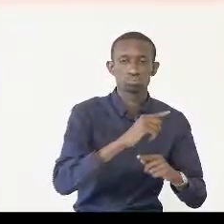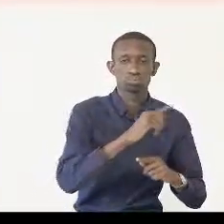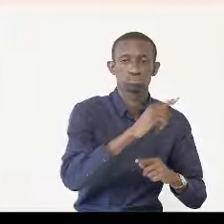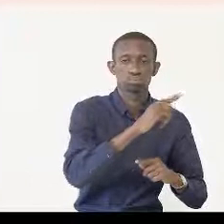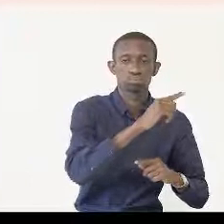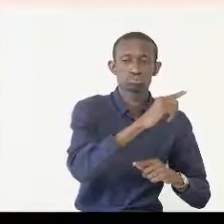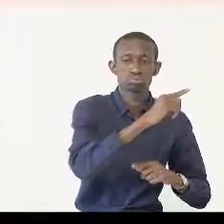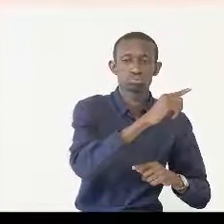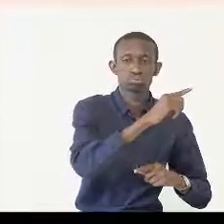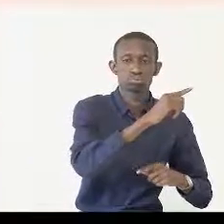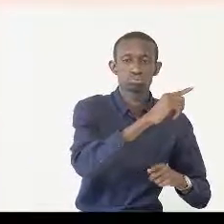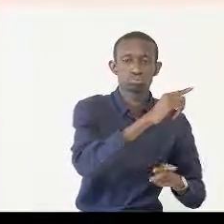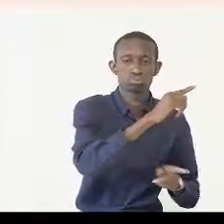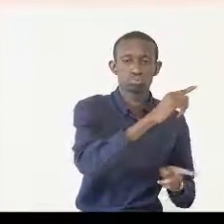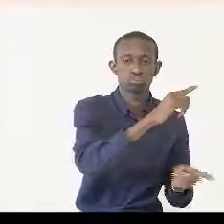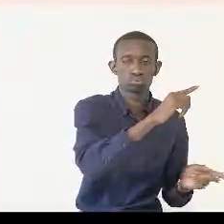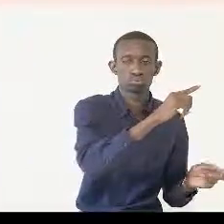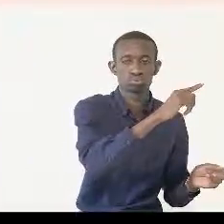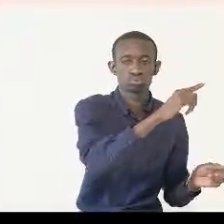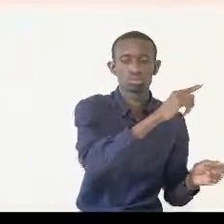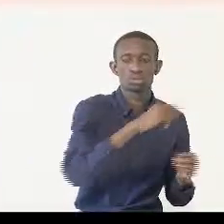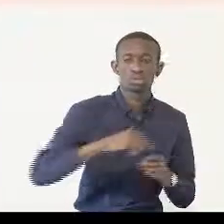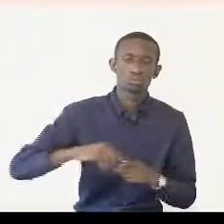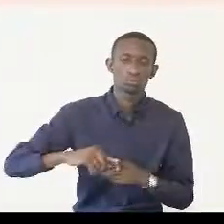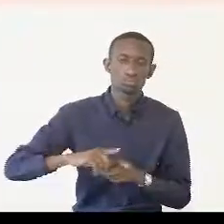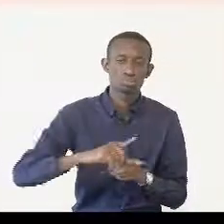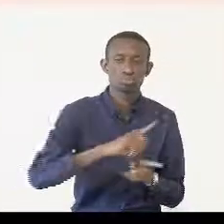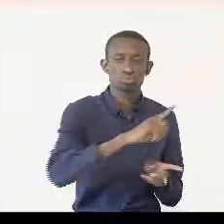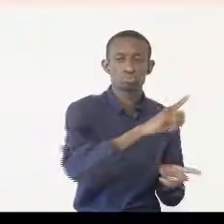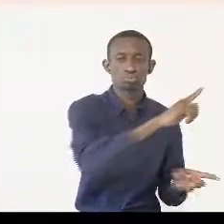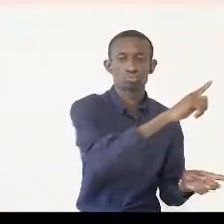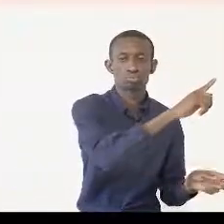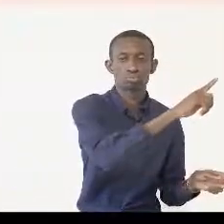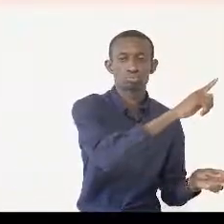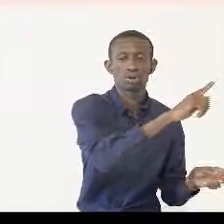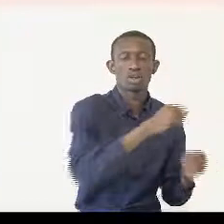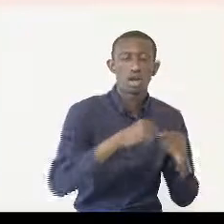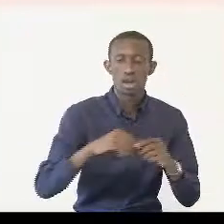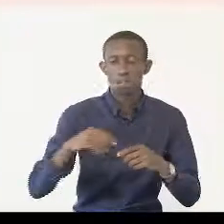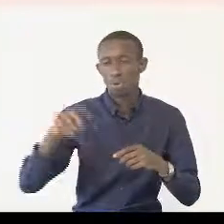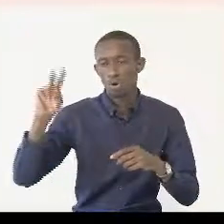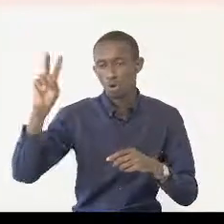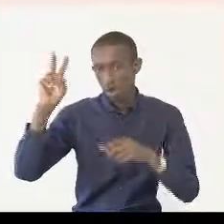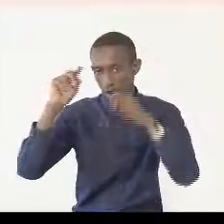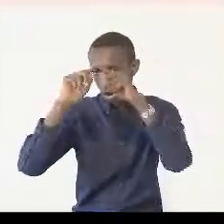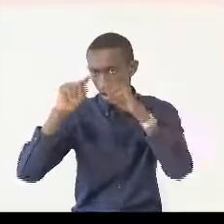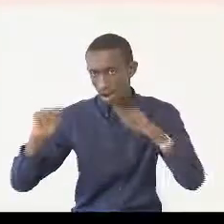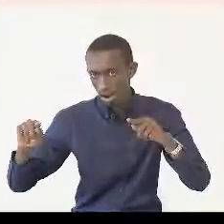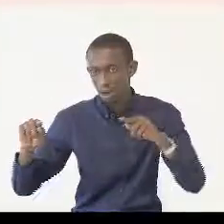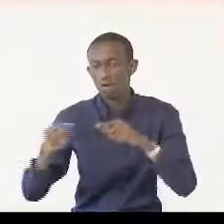theta 1 from this direction that would be followed by the bore if the line